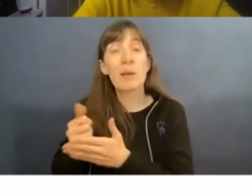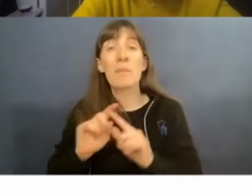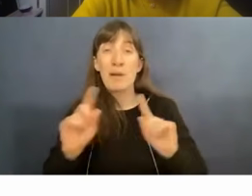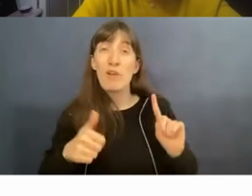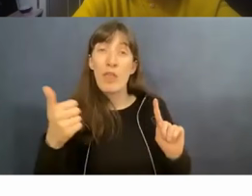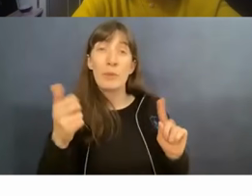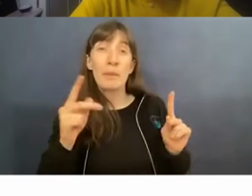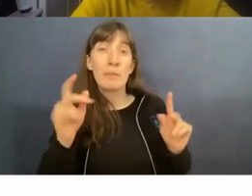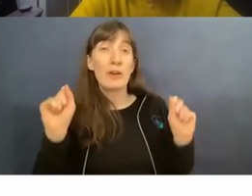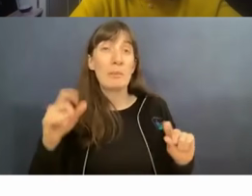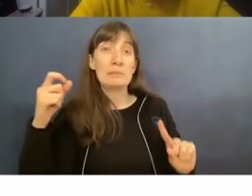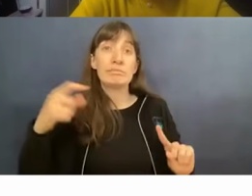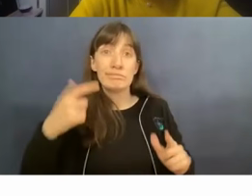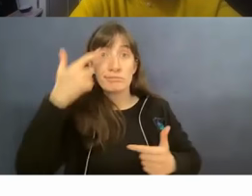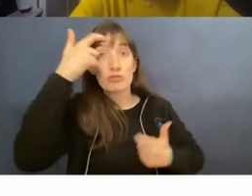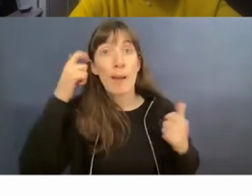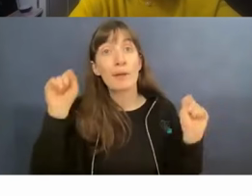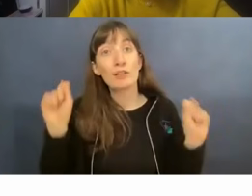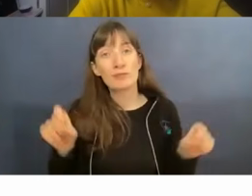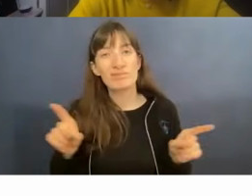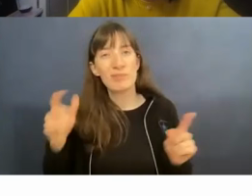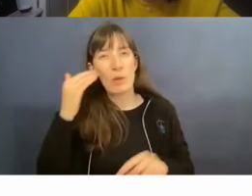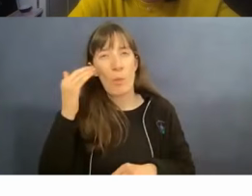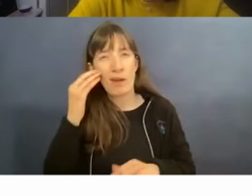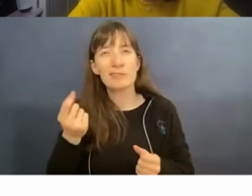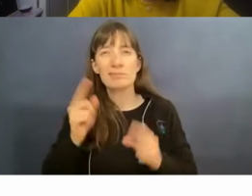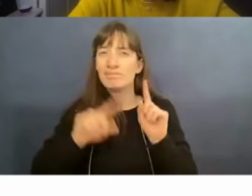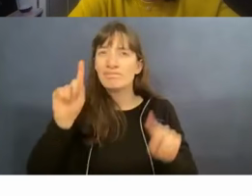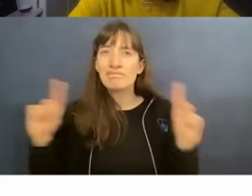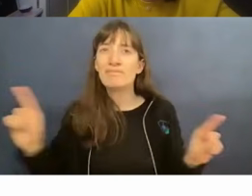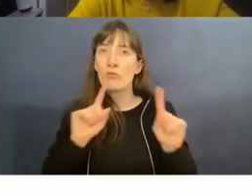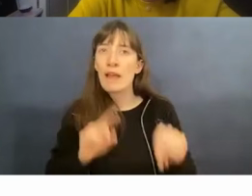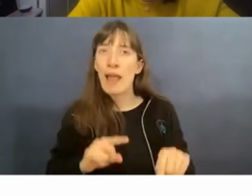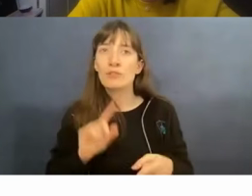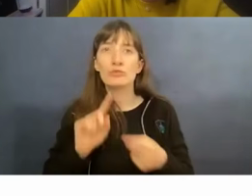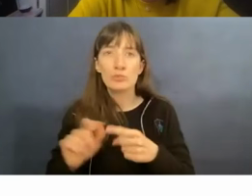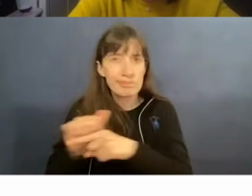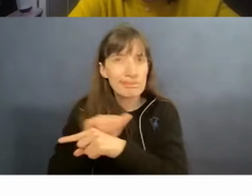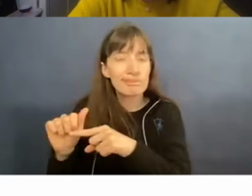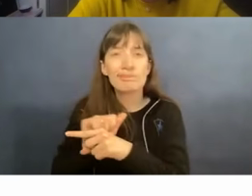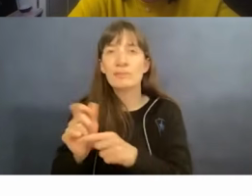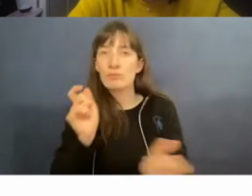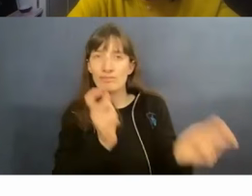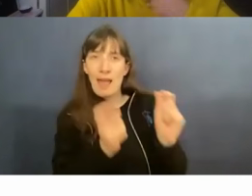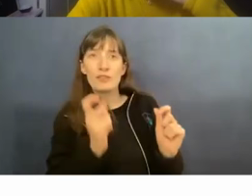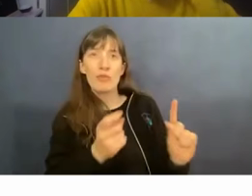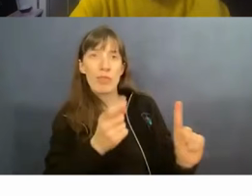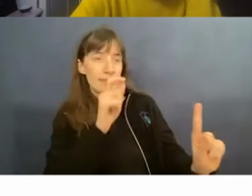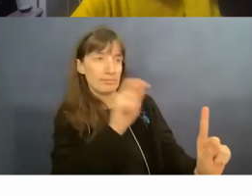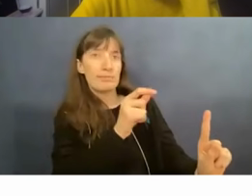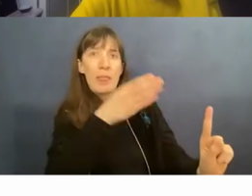that's something to absolutely be aware of too, that with all of these, being able to tailor it specifically